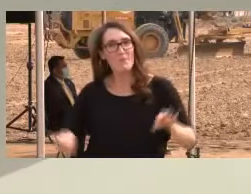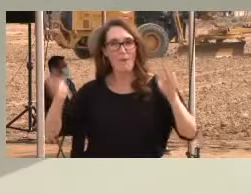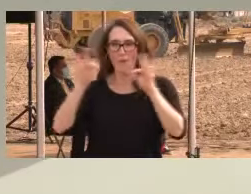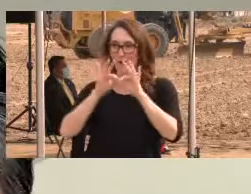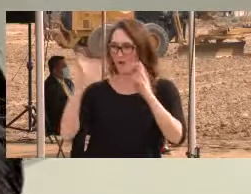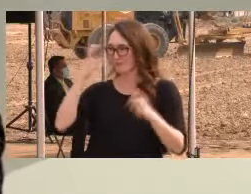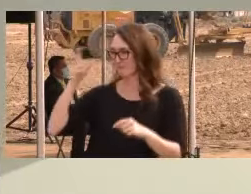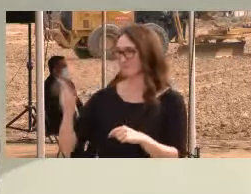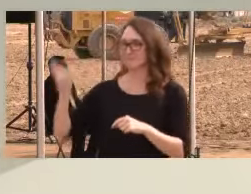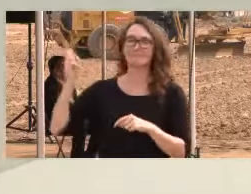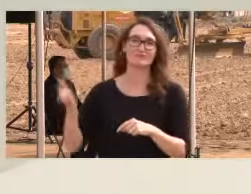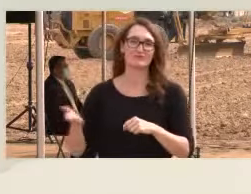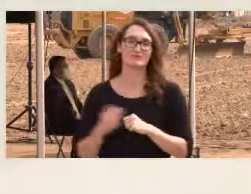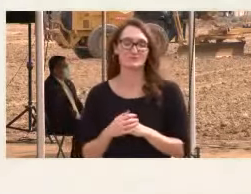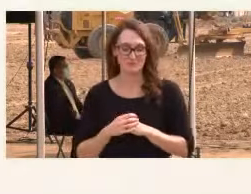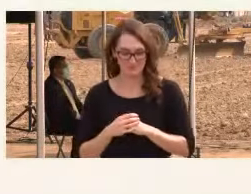milestone.